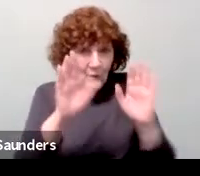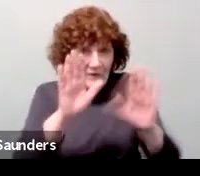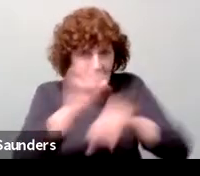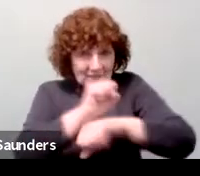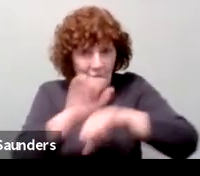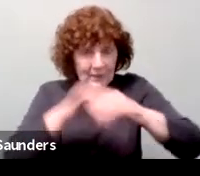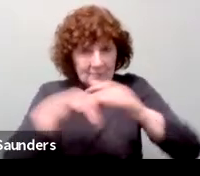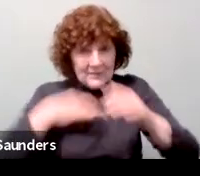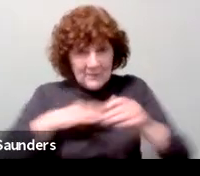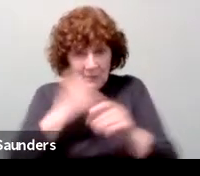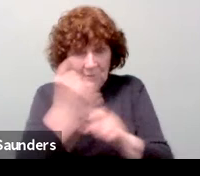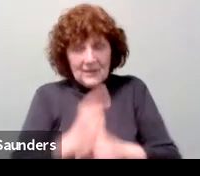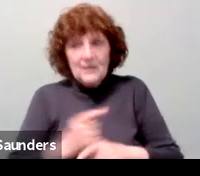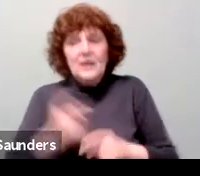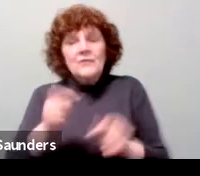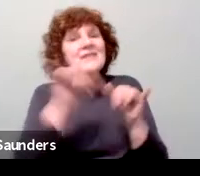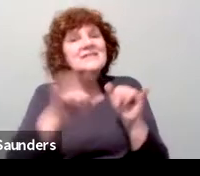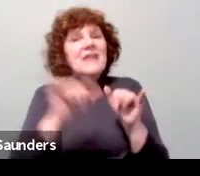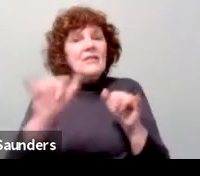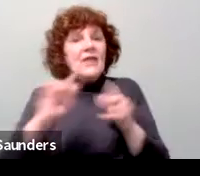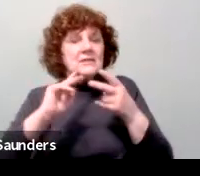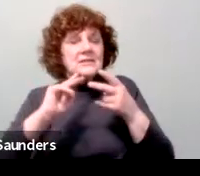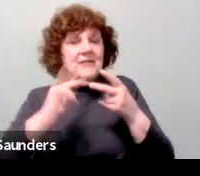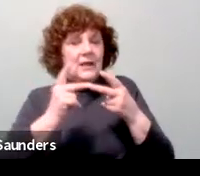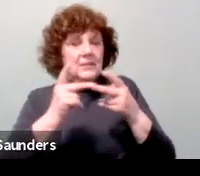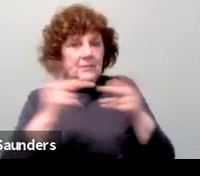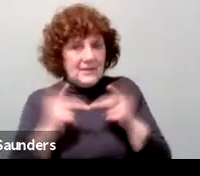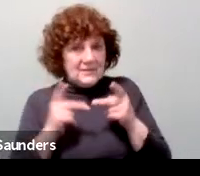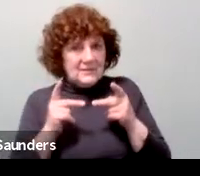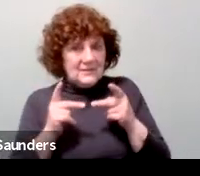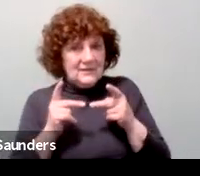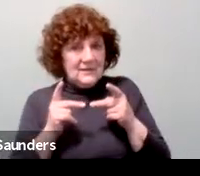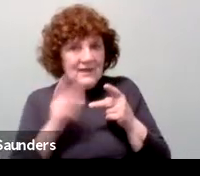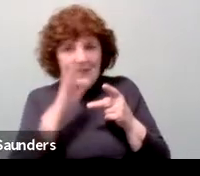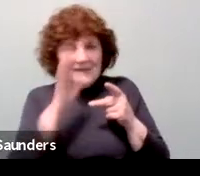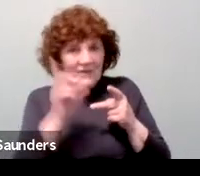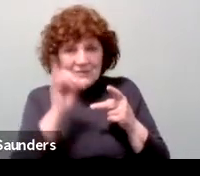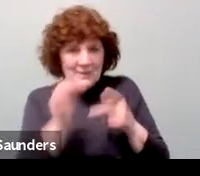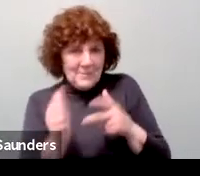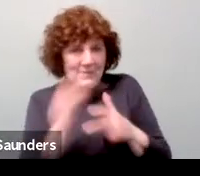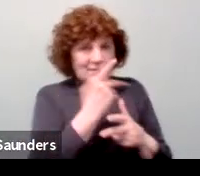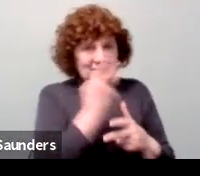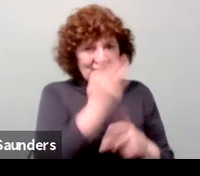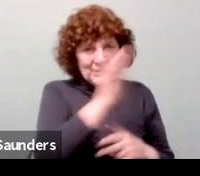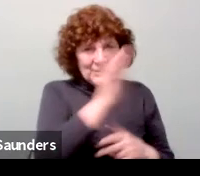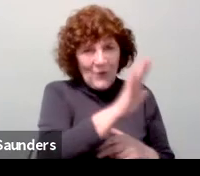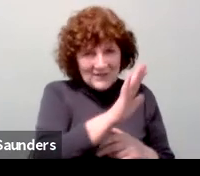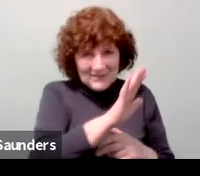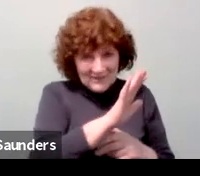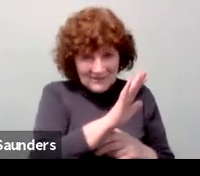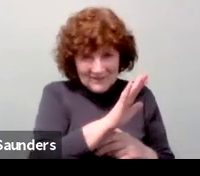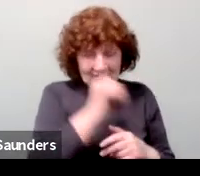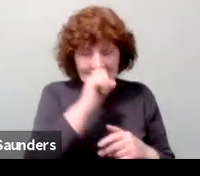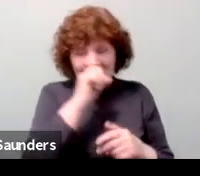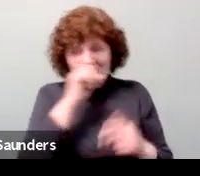they ended up staying there. And they never made it back to circle to your